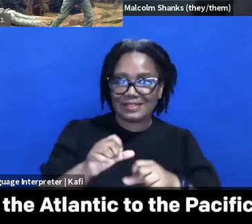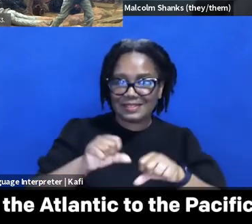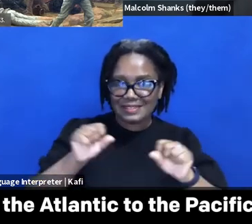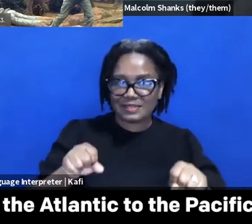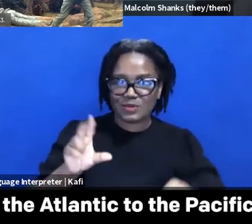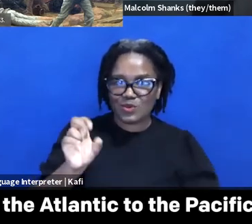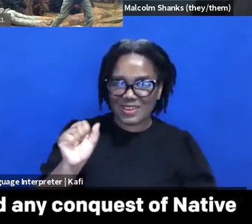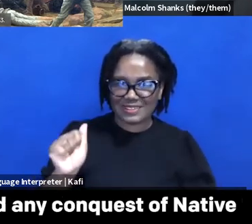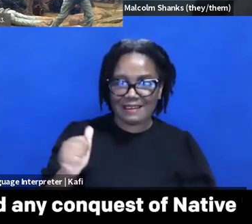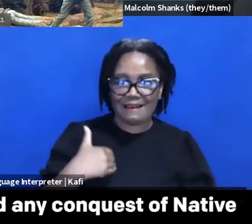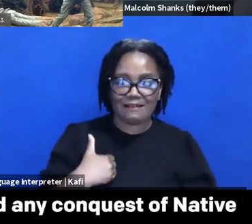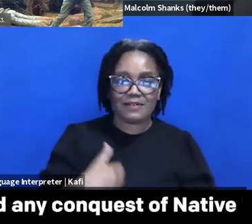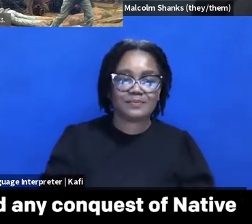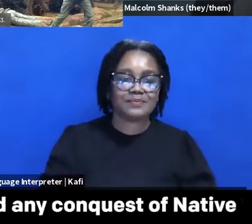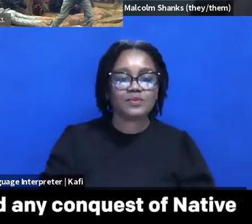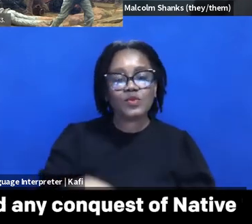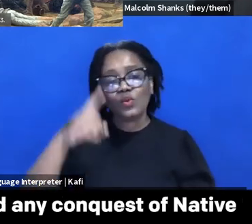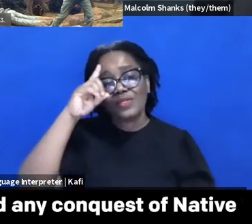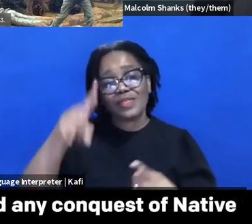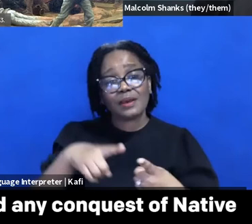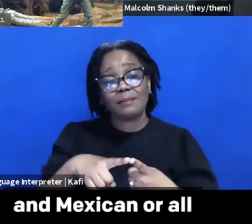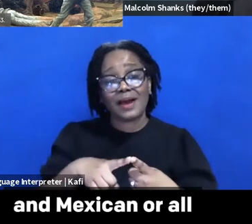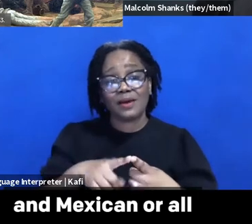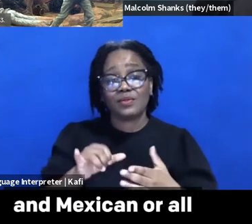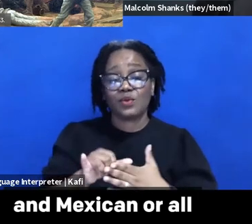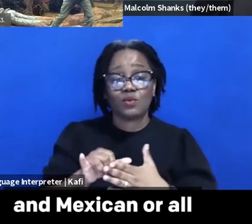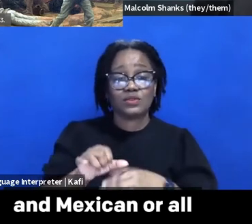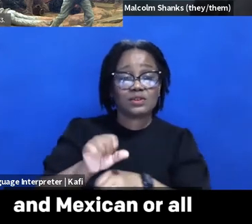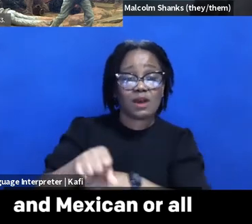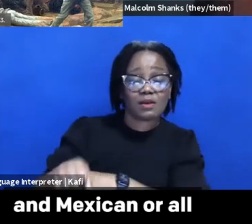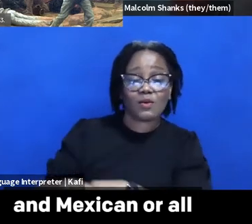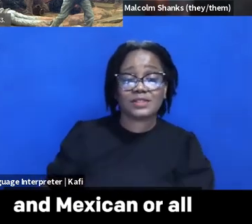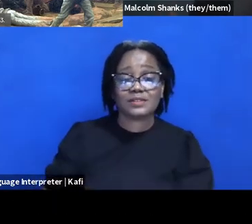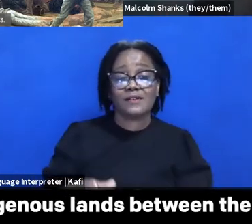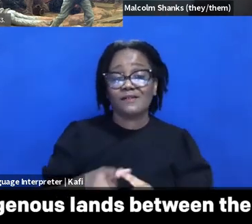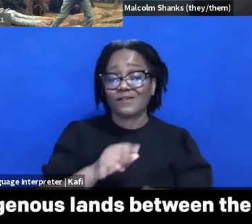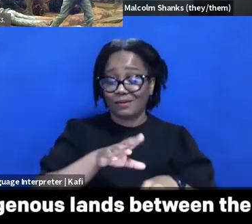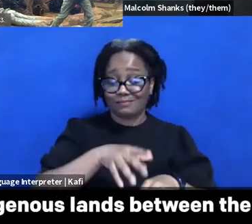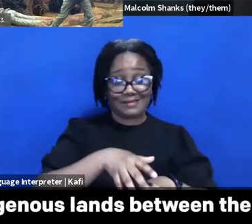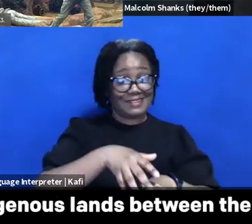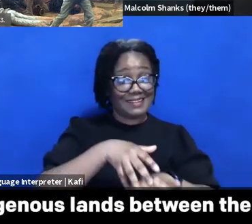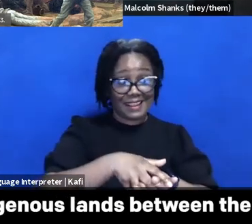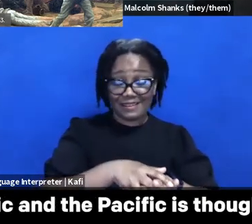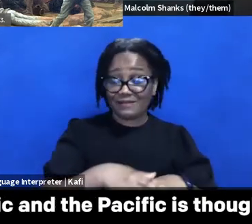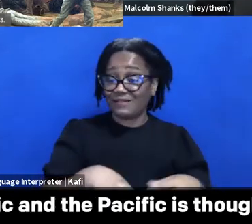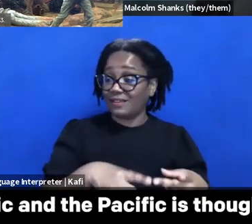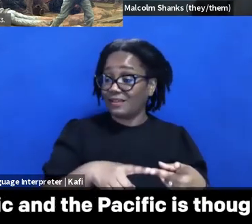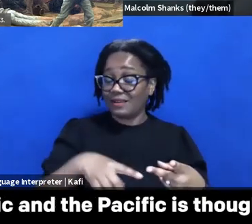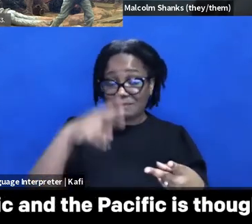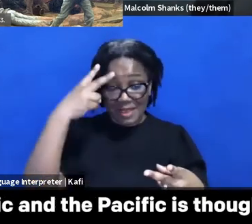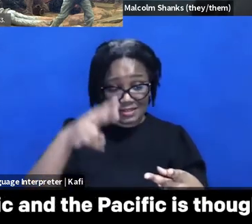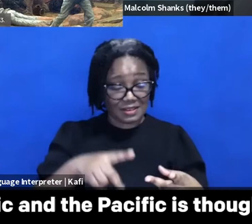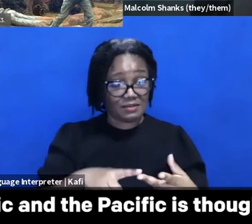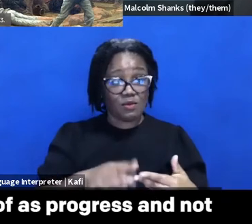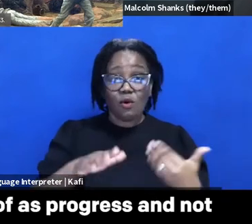to the Pacific, and any conquest of native and Mexican or all indigenous lands between the Atlantic and the